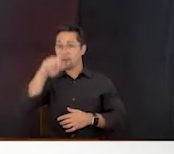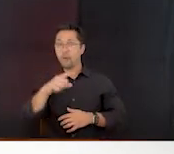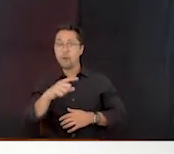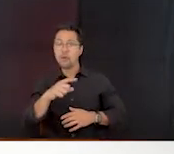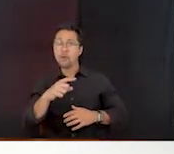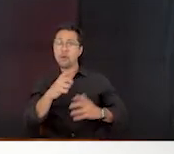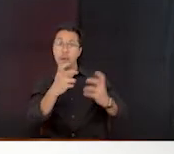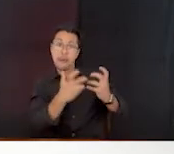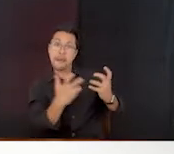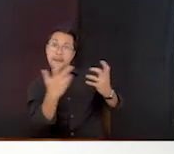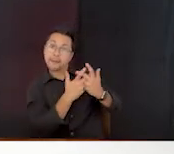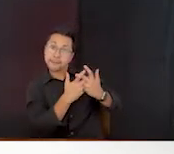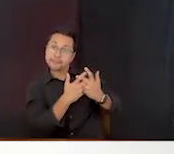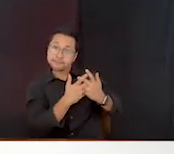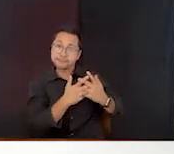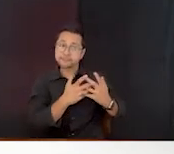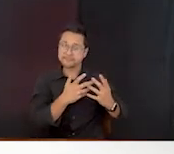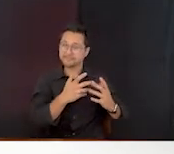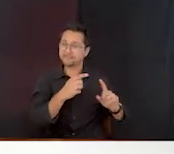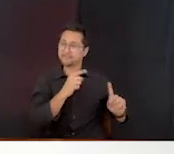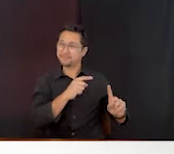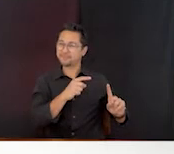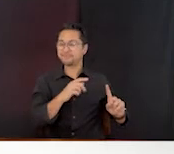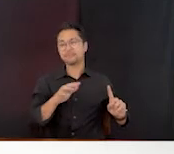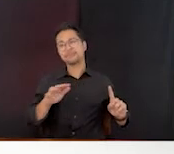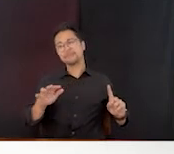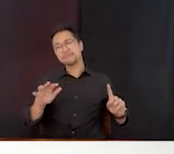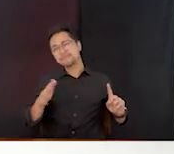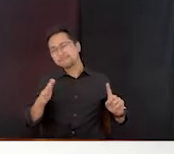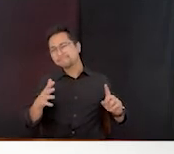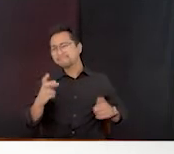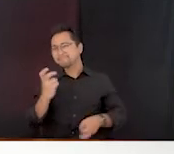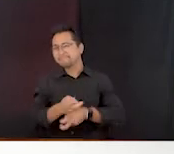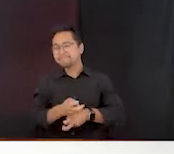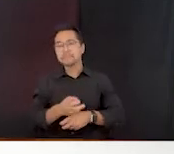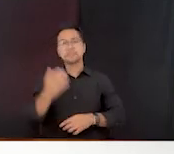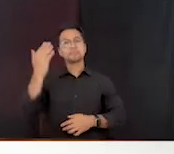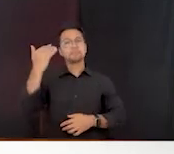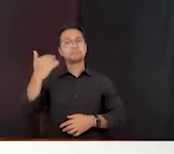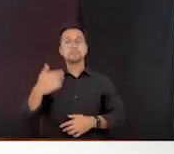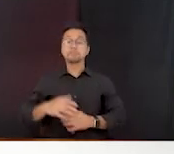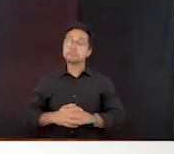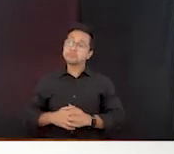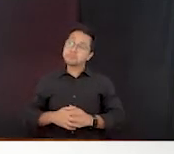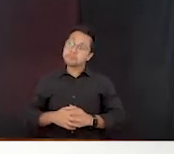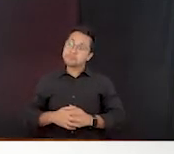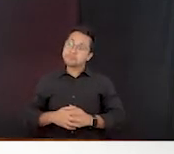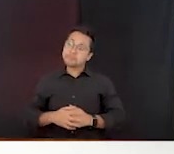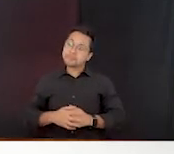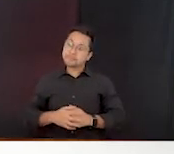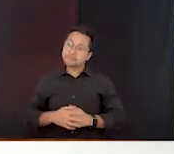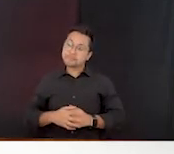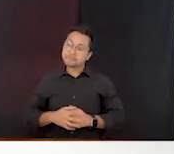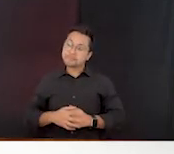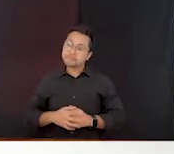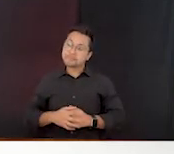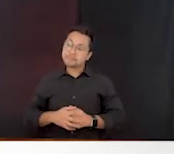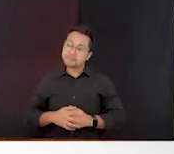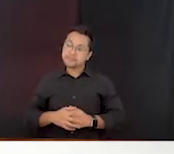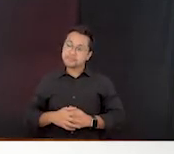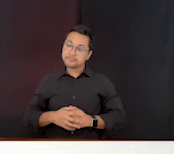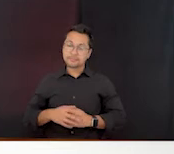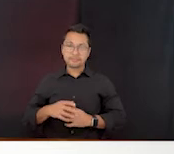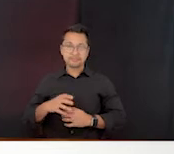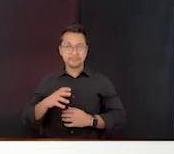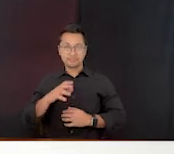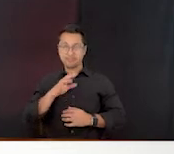about accommodations and things, it makes things a bit more difficult. Sometimes, like, okay, you got like it. It's a difficult